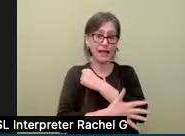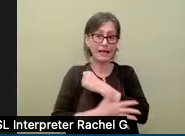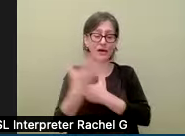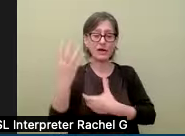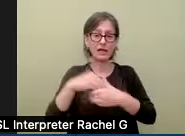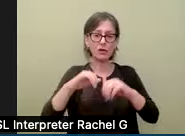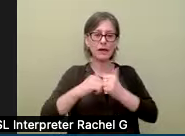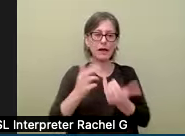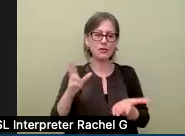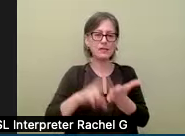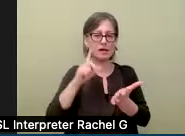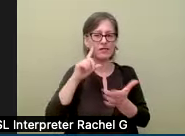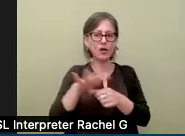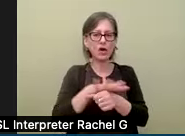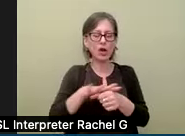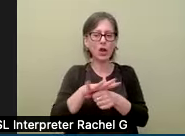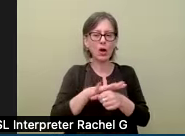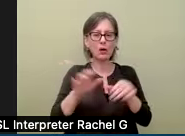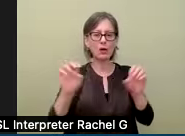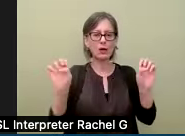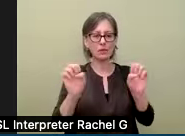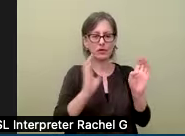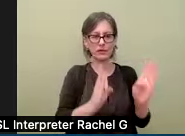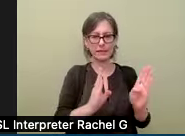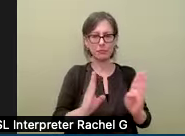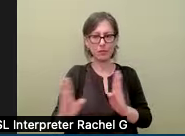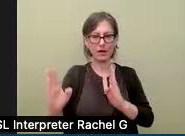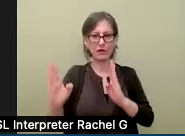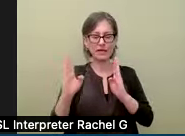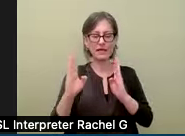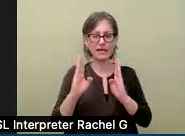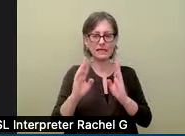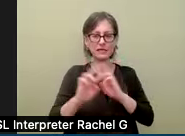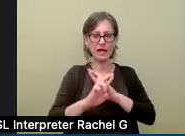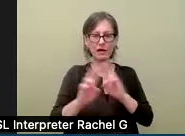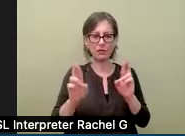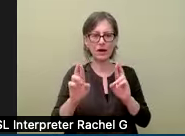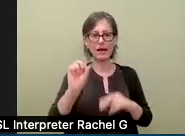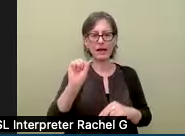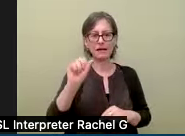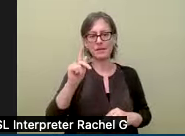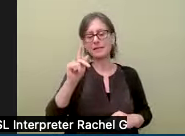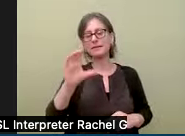how to sign up for your local emergency preparedness, like readysbc.org.